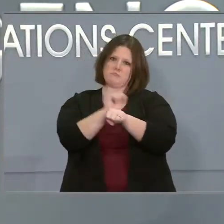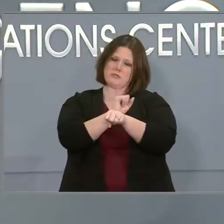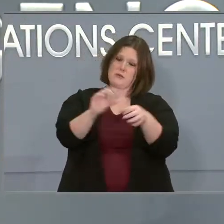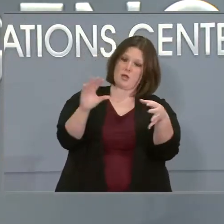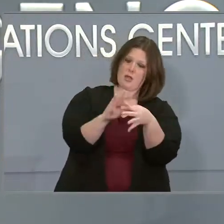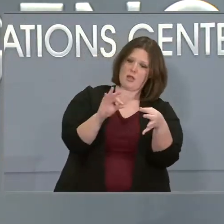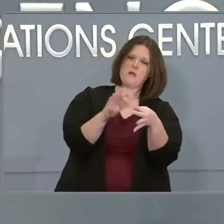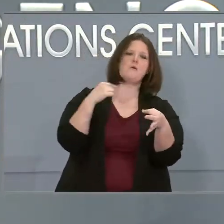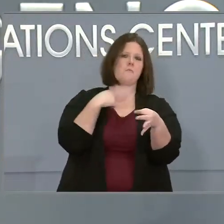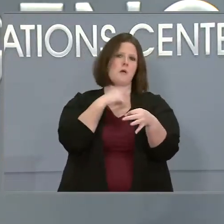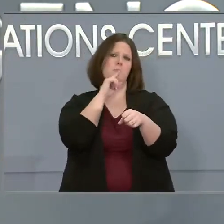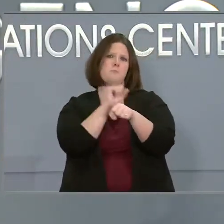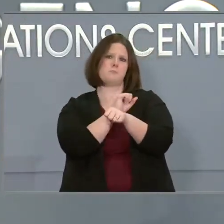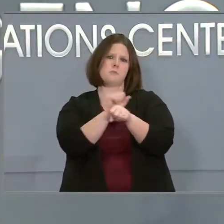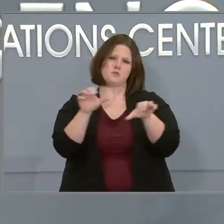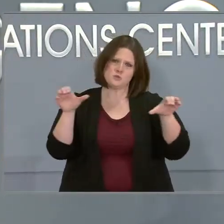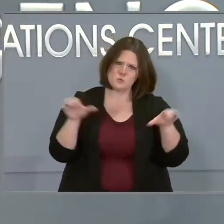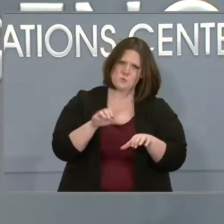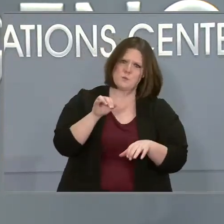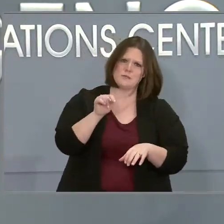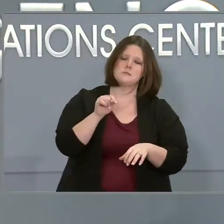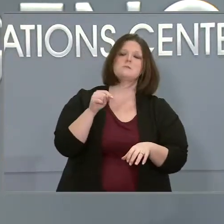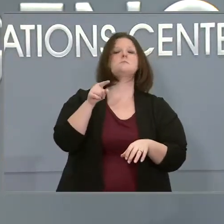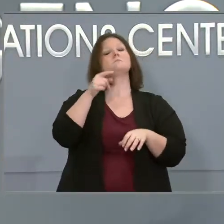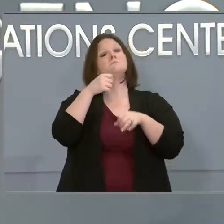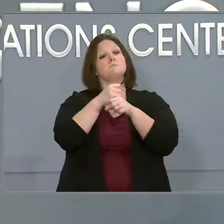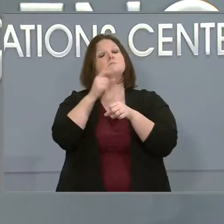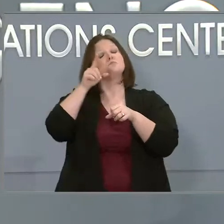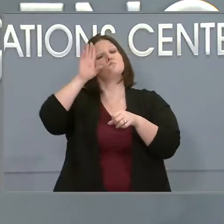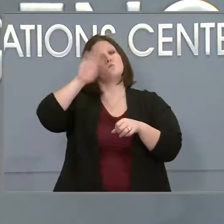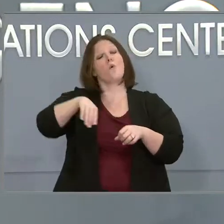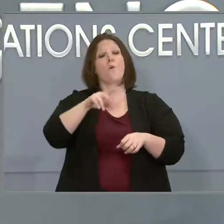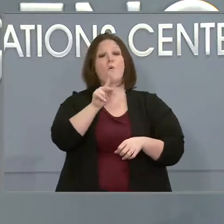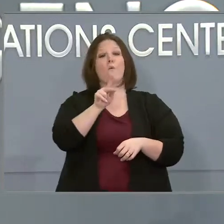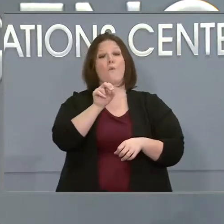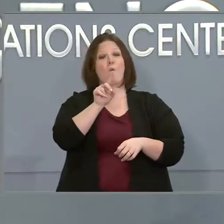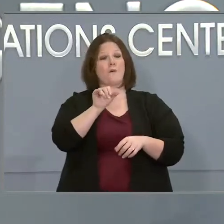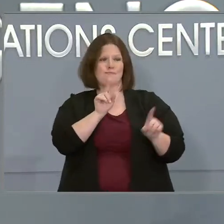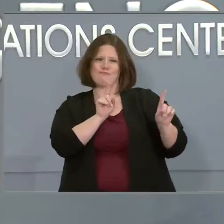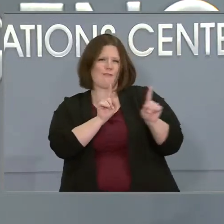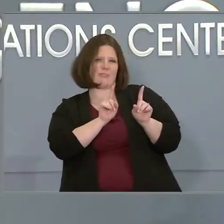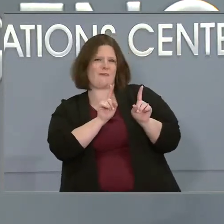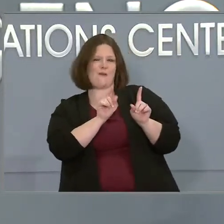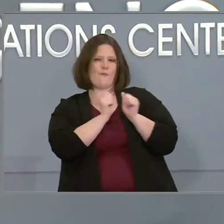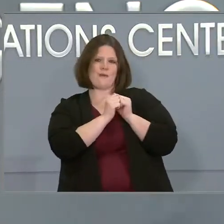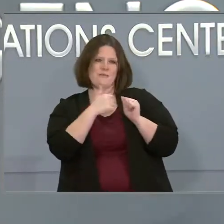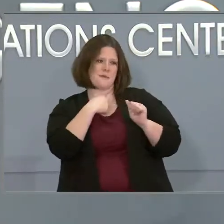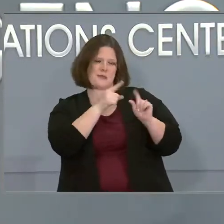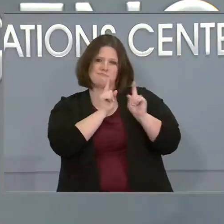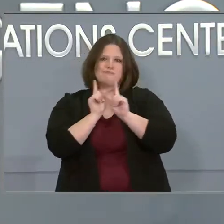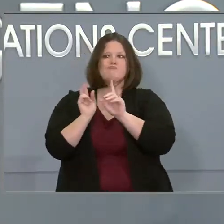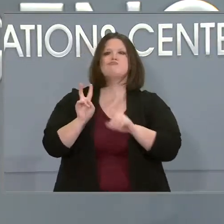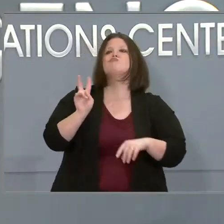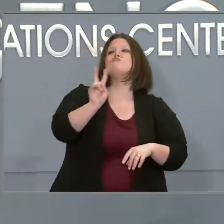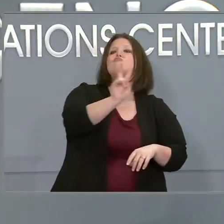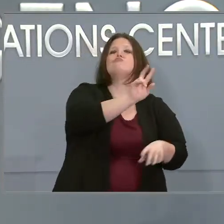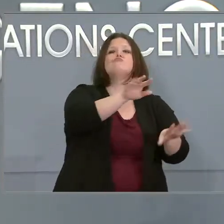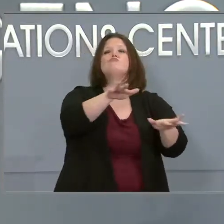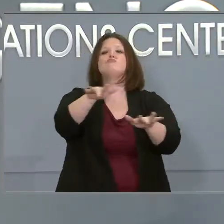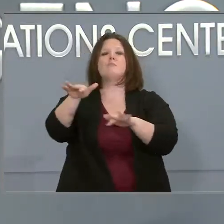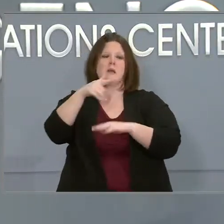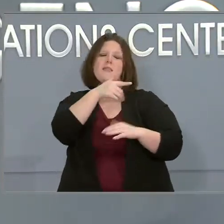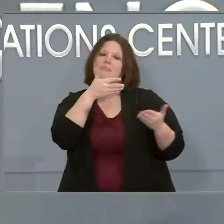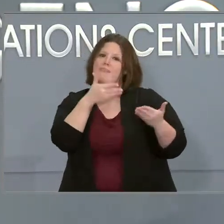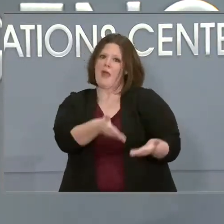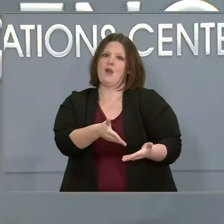and you can be assured that Cody Kinsley has been by my side as we've built those partnerships and is certainly going to not